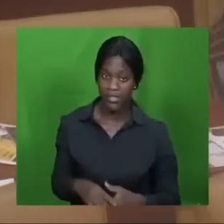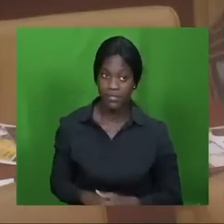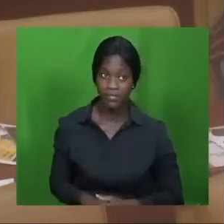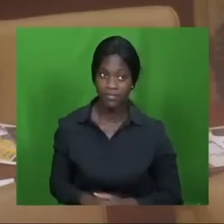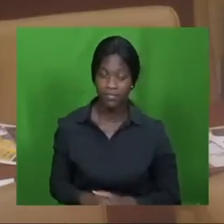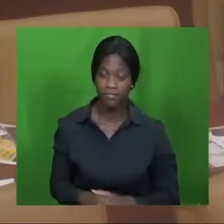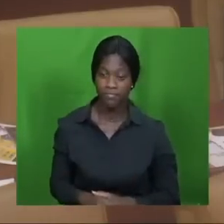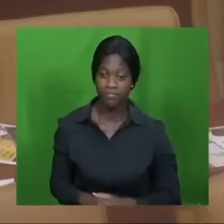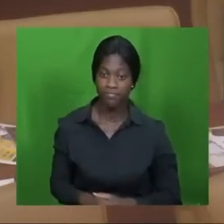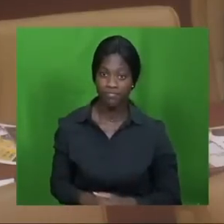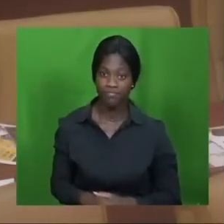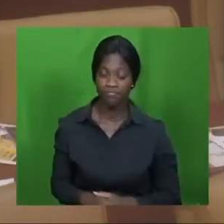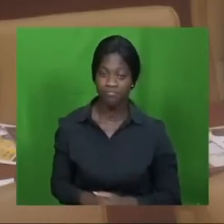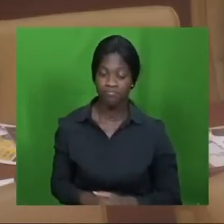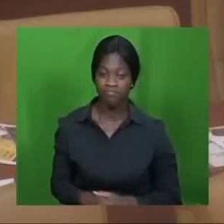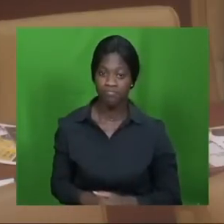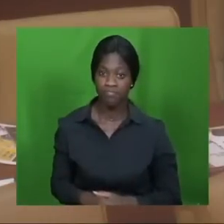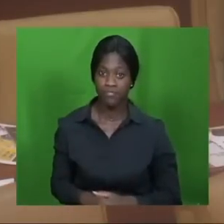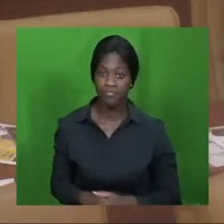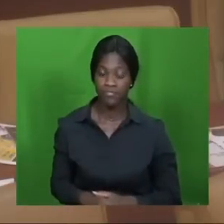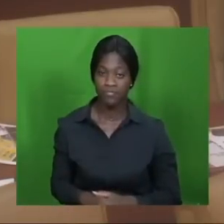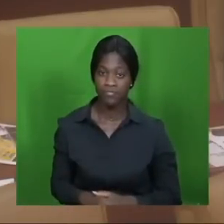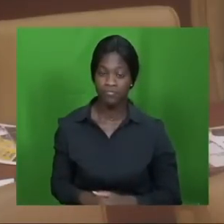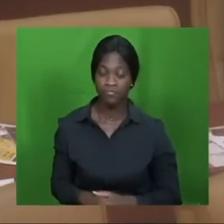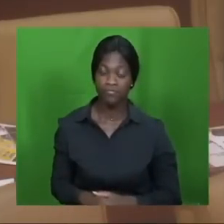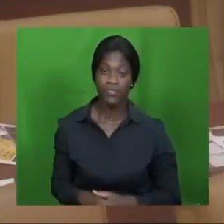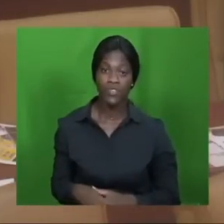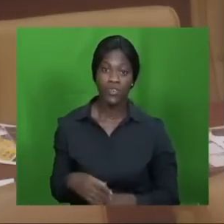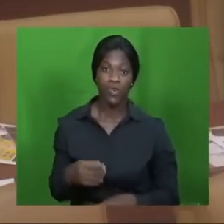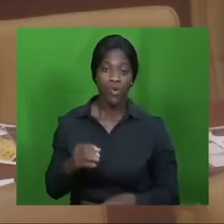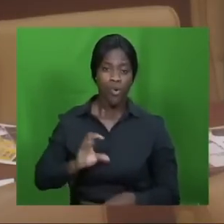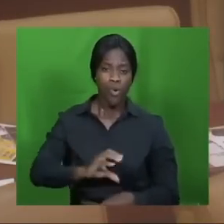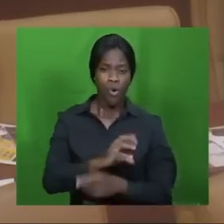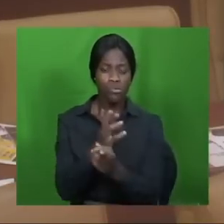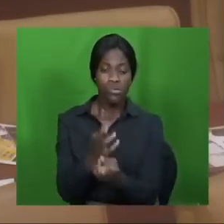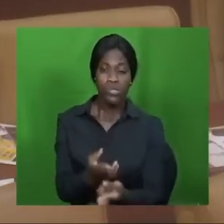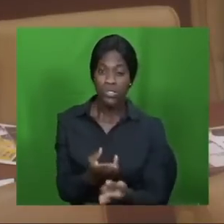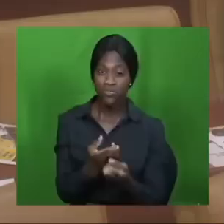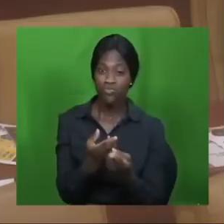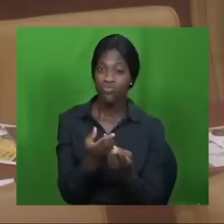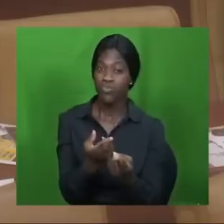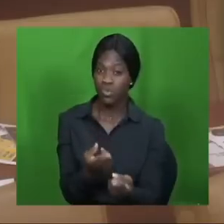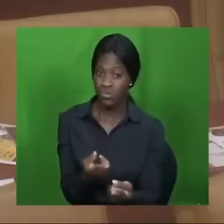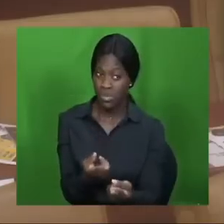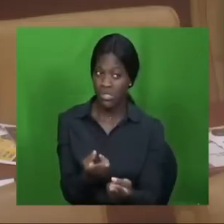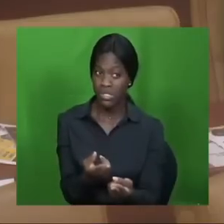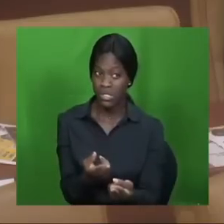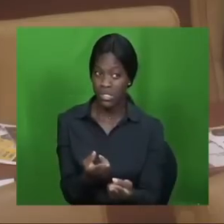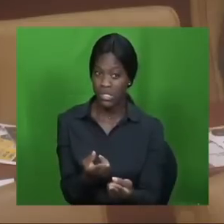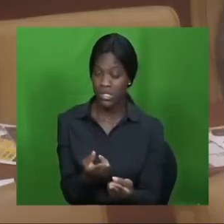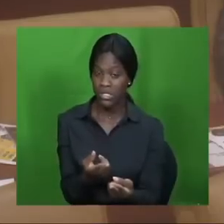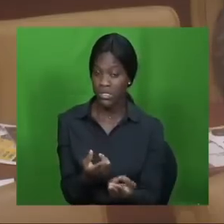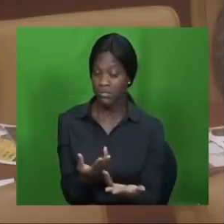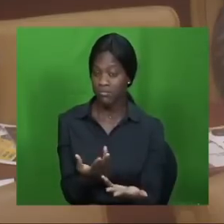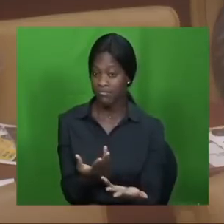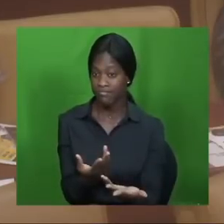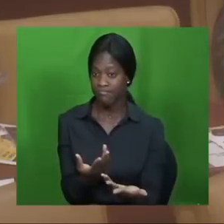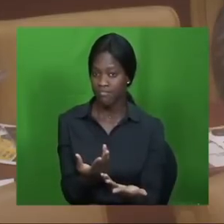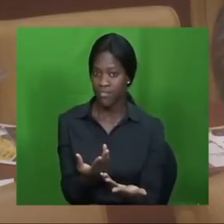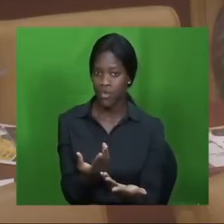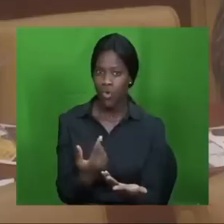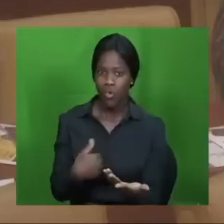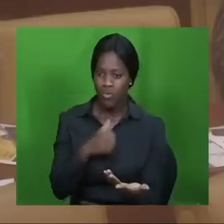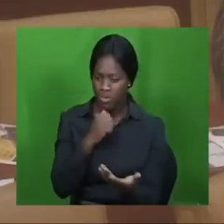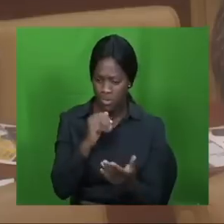Mr. Speaker, it is the recommendation of the committee that denying the people